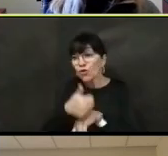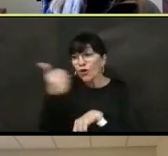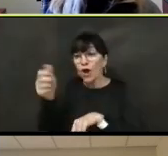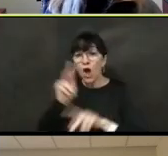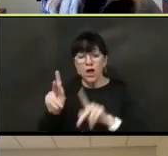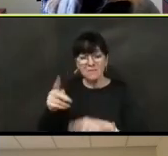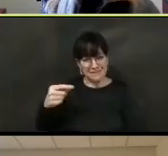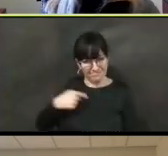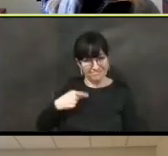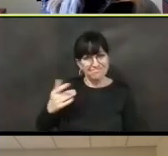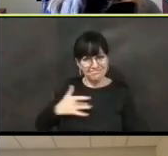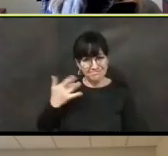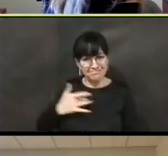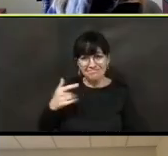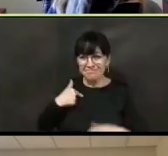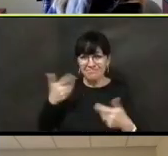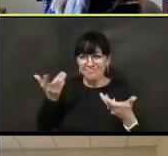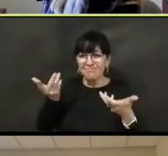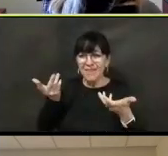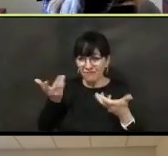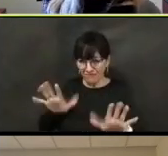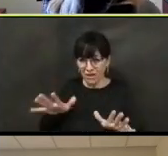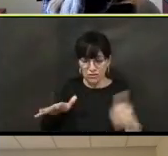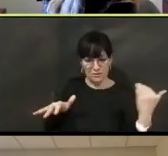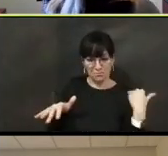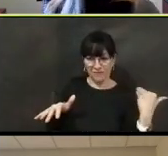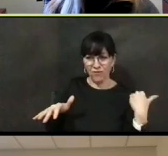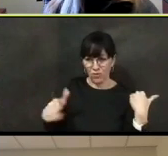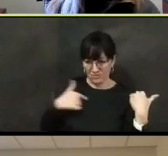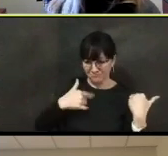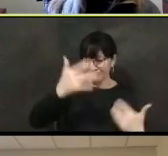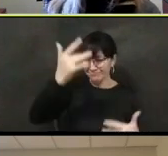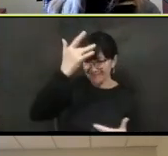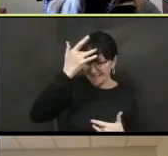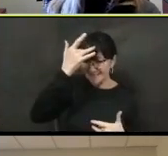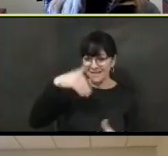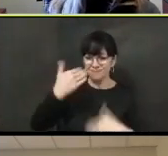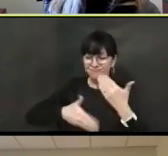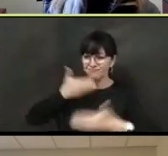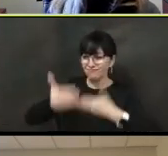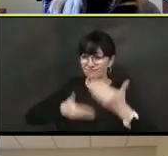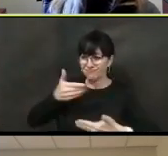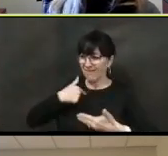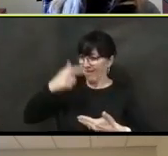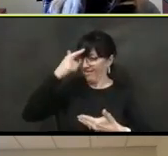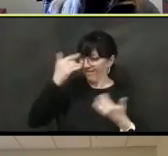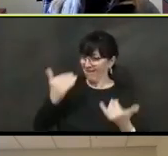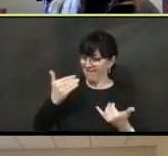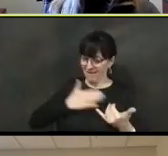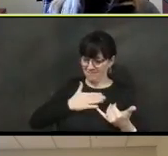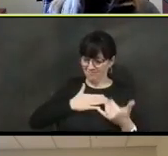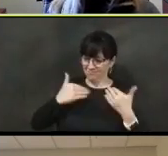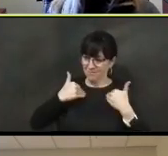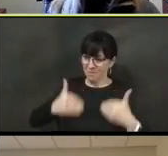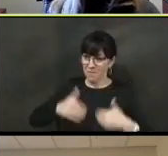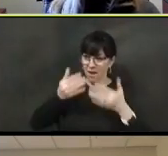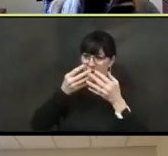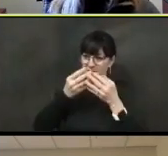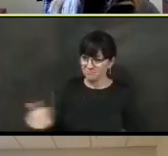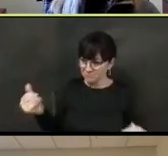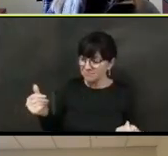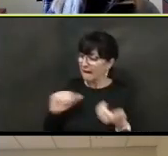important. We've been able to acquire an increasing amount of antibody testing, and more will be coming into the